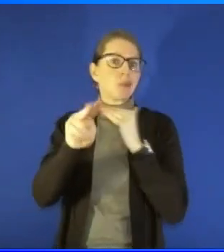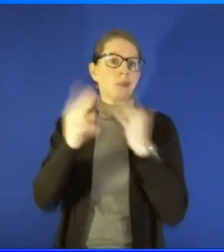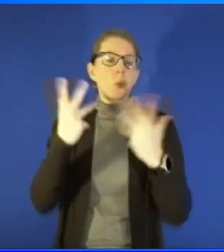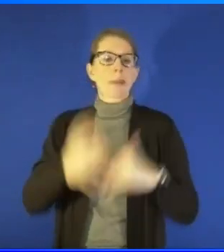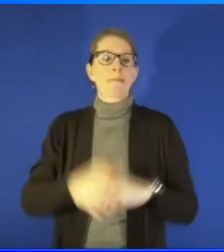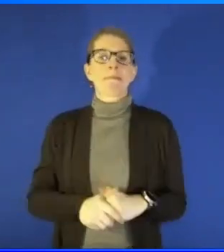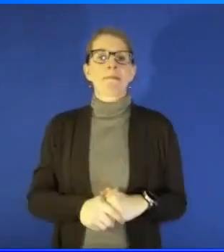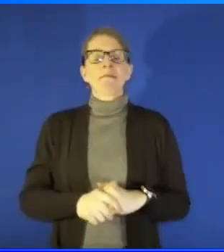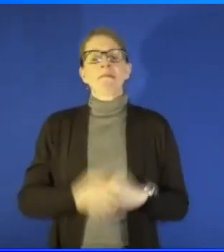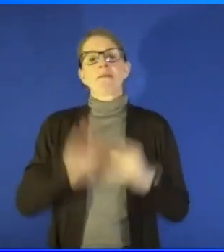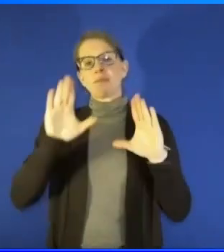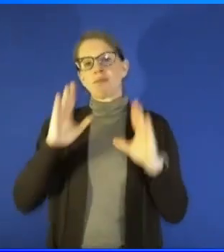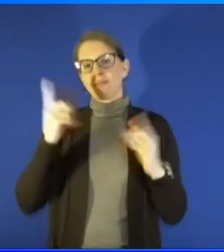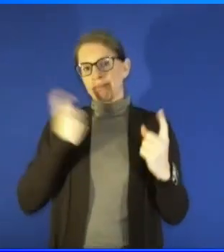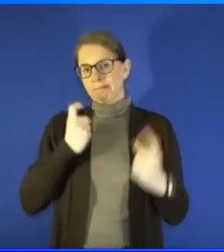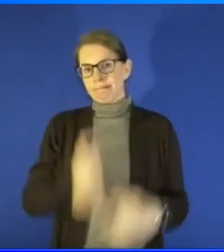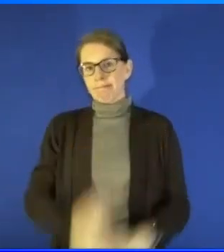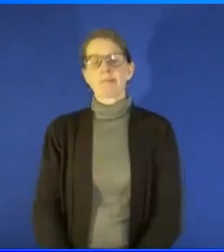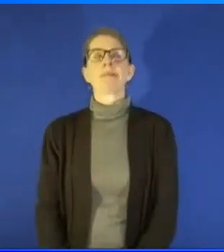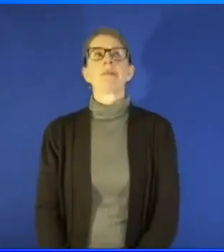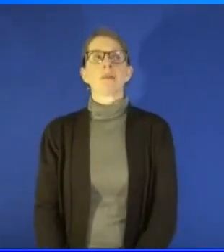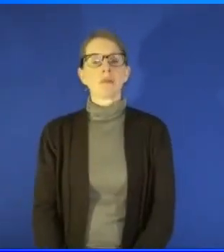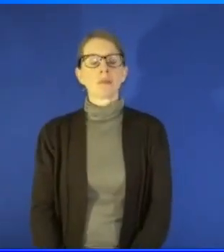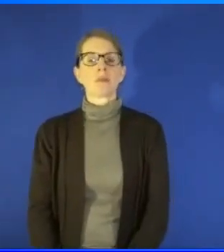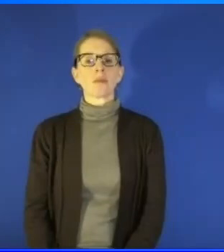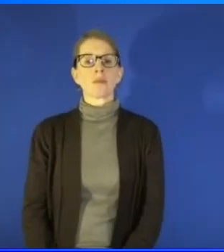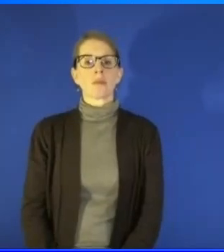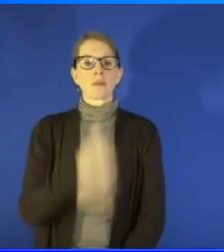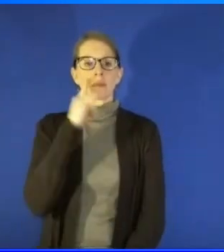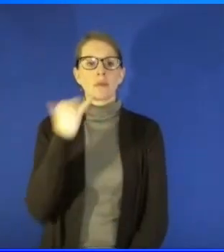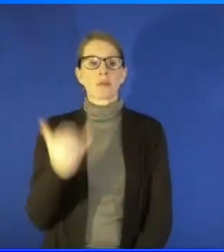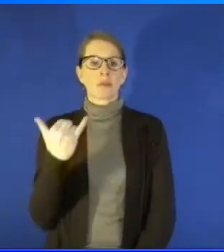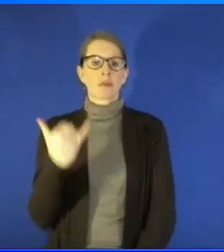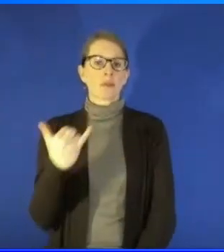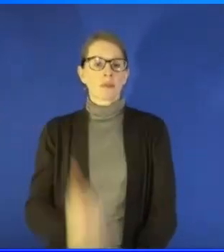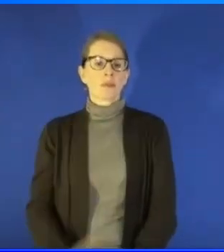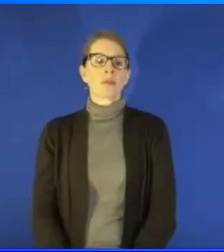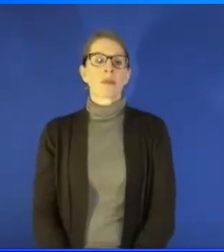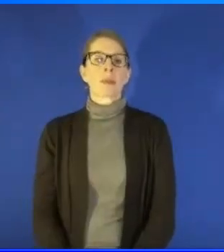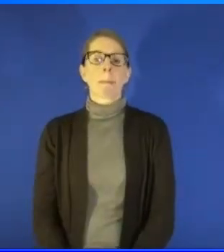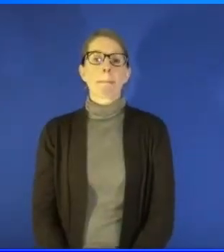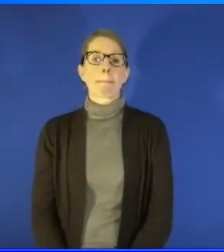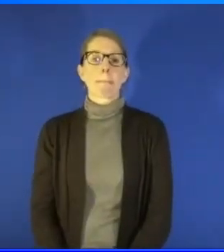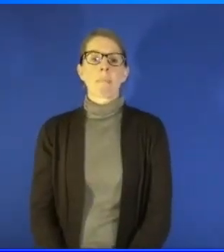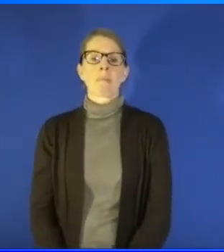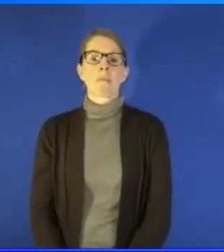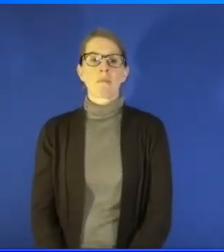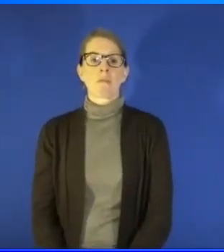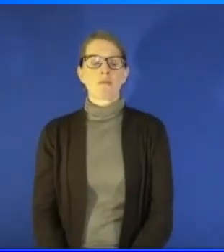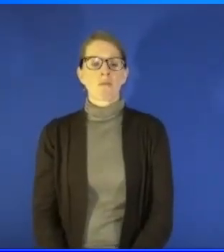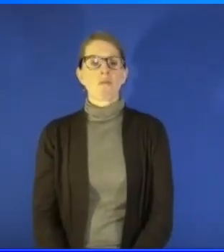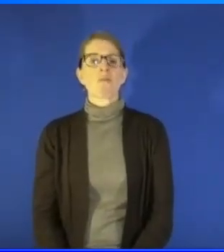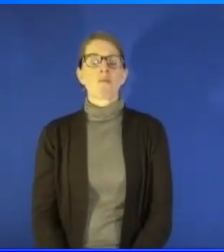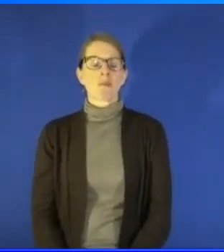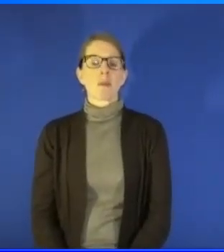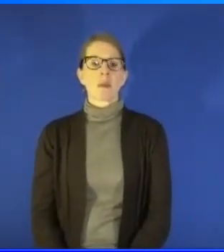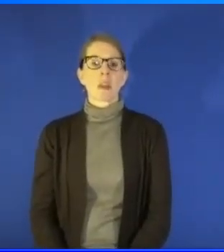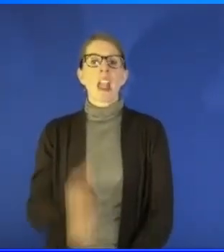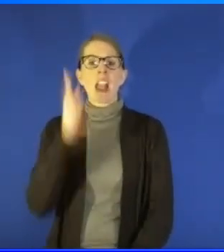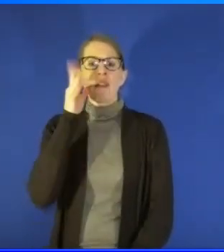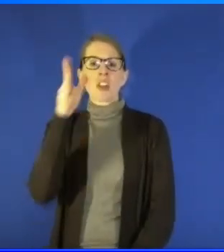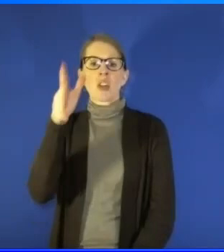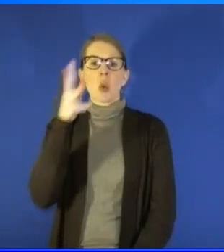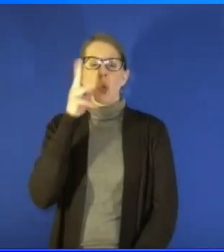think at this point, I think we're eventually going to get to the point that we're going to use combination